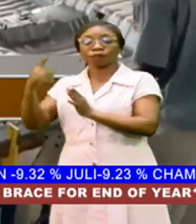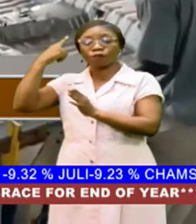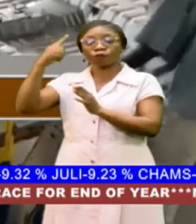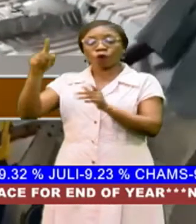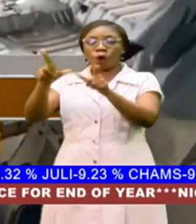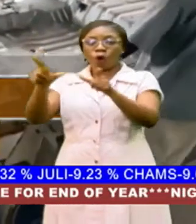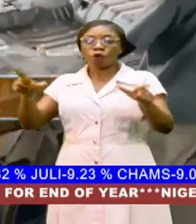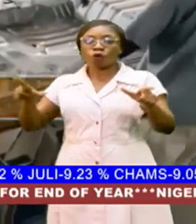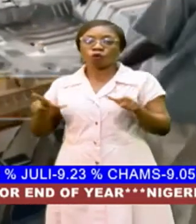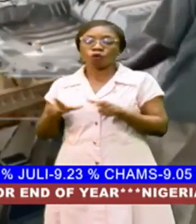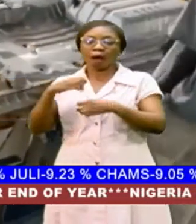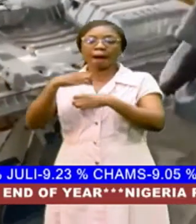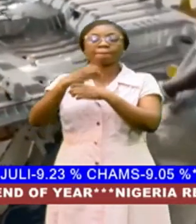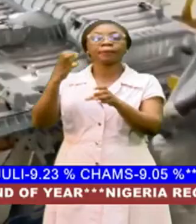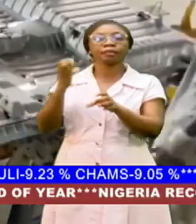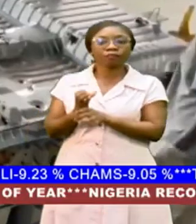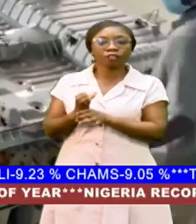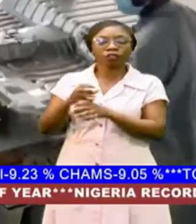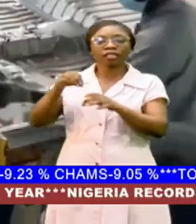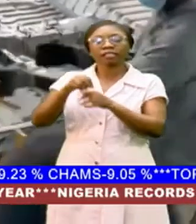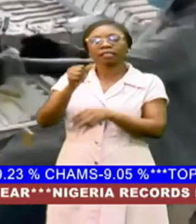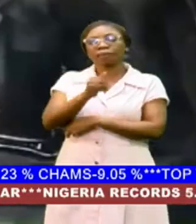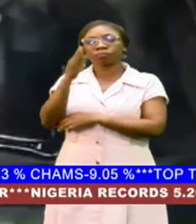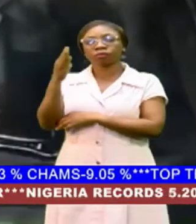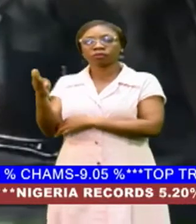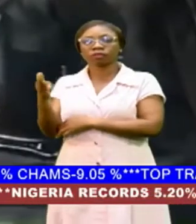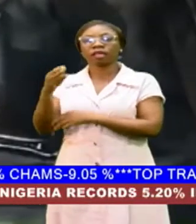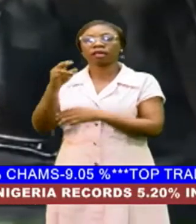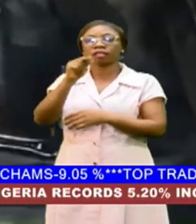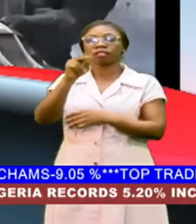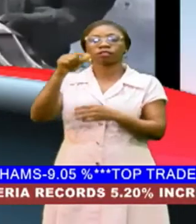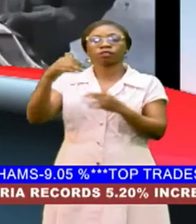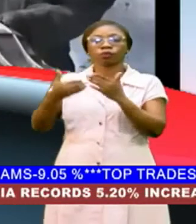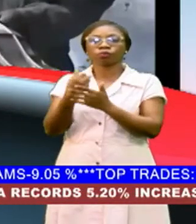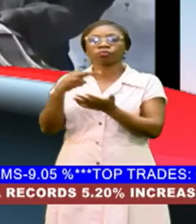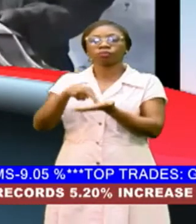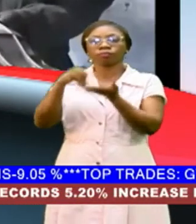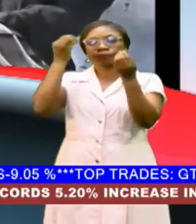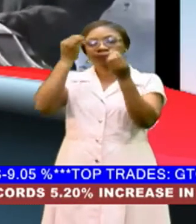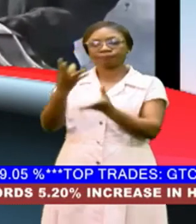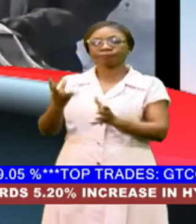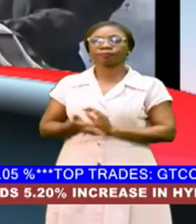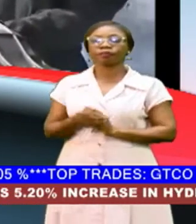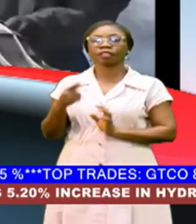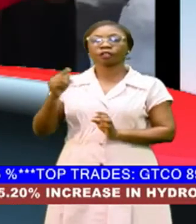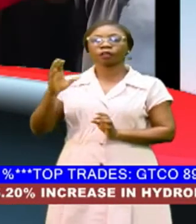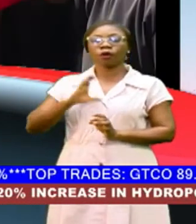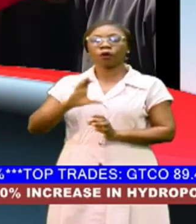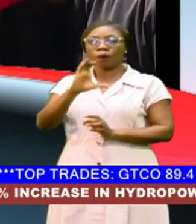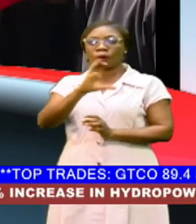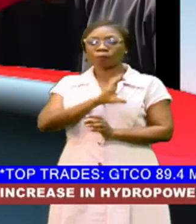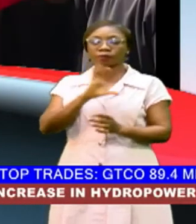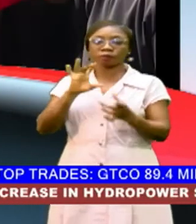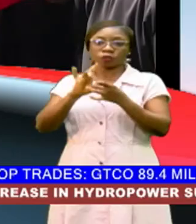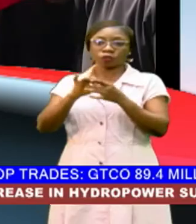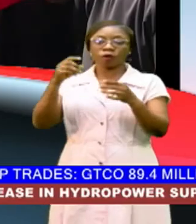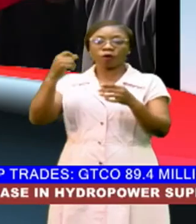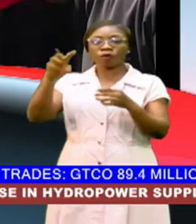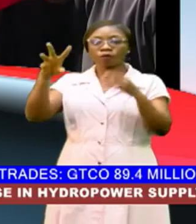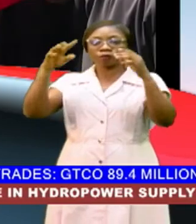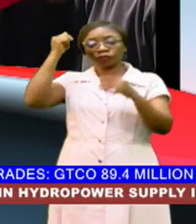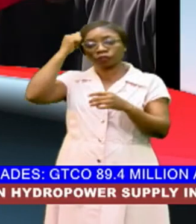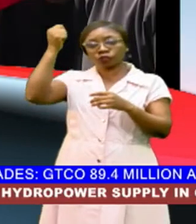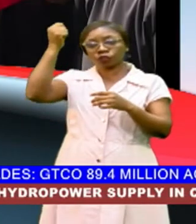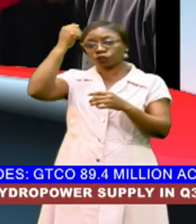manufacturing. In Abuja, Comfort Amodu, NTA News. The commitment by the Tinubu administration to